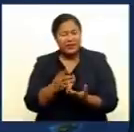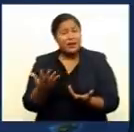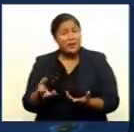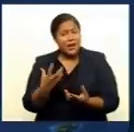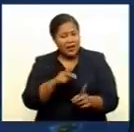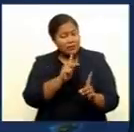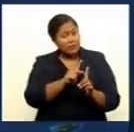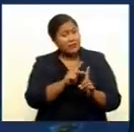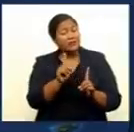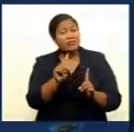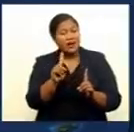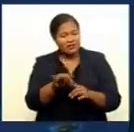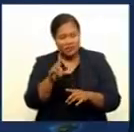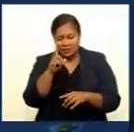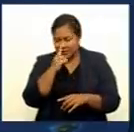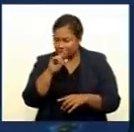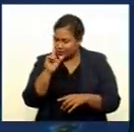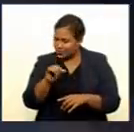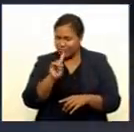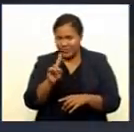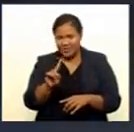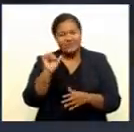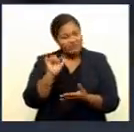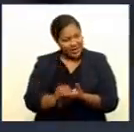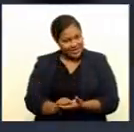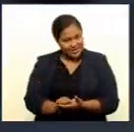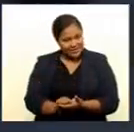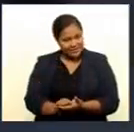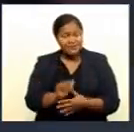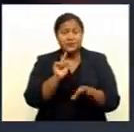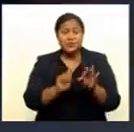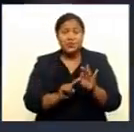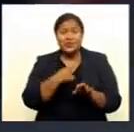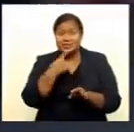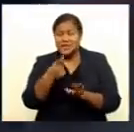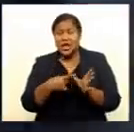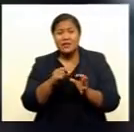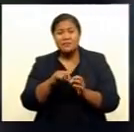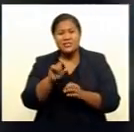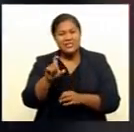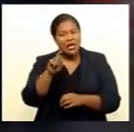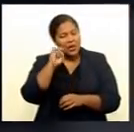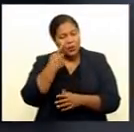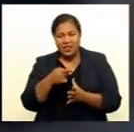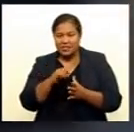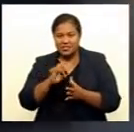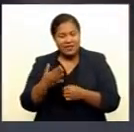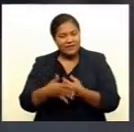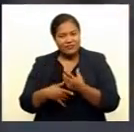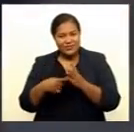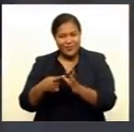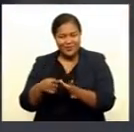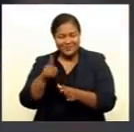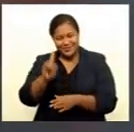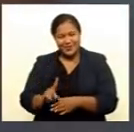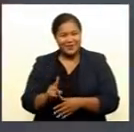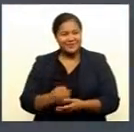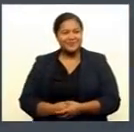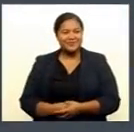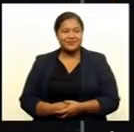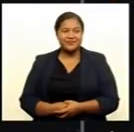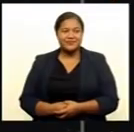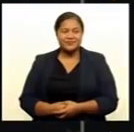really is for people to do what is right. Questions sent to the ABC were not responded to earlier today. Edwin Nand,